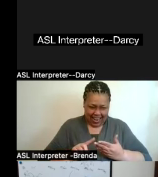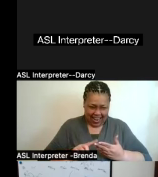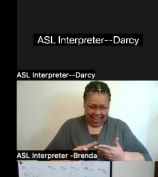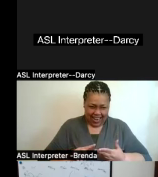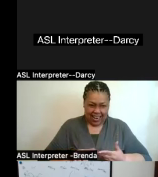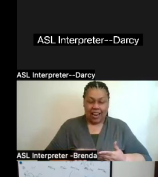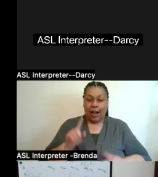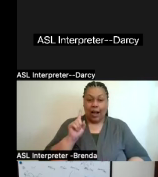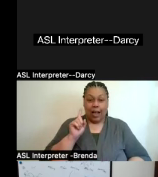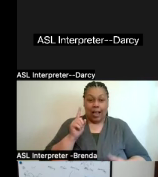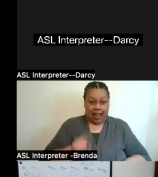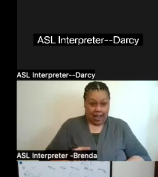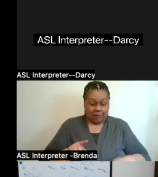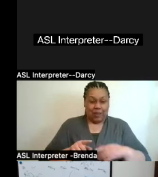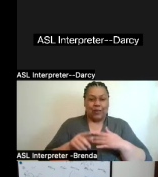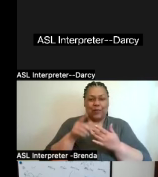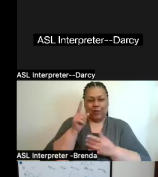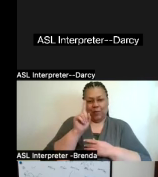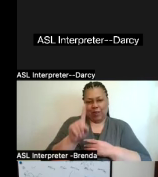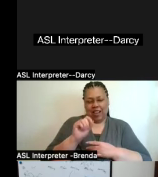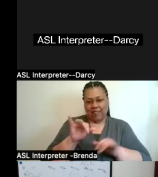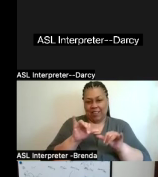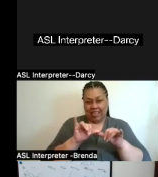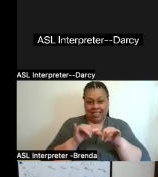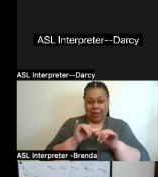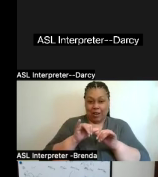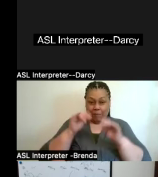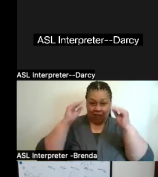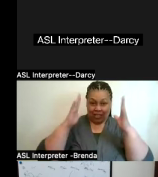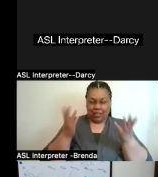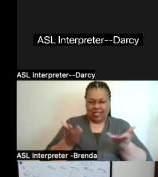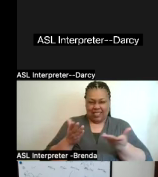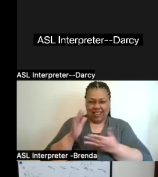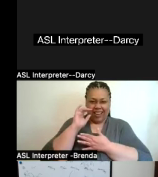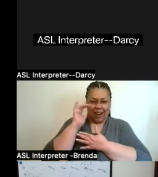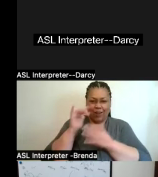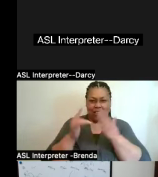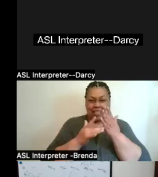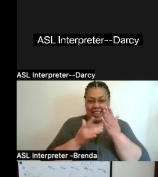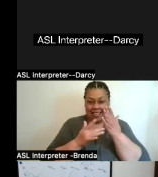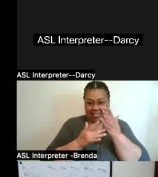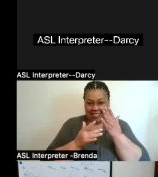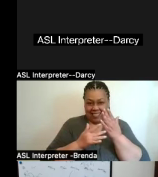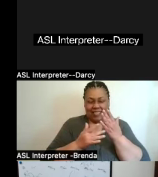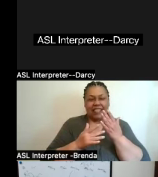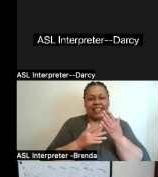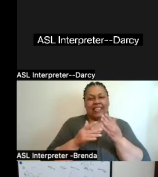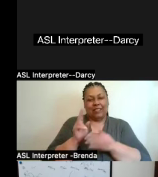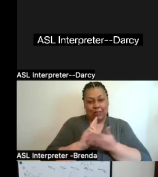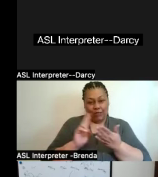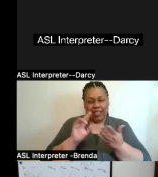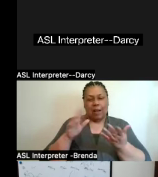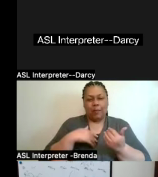So one of the engineering professors here at Caltech, she helps run the community seismic